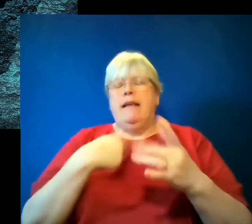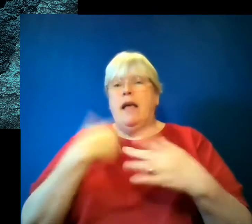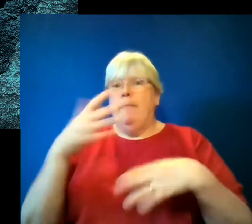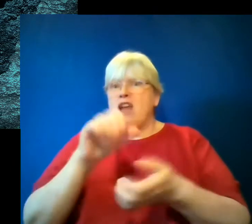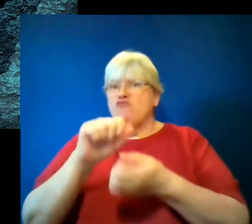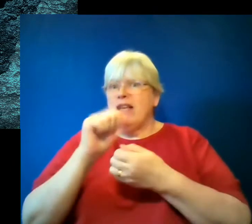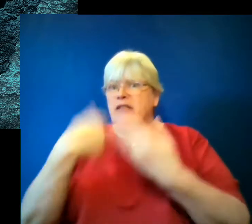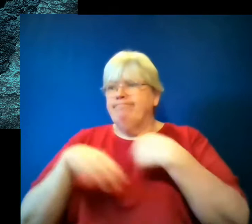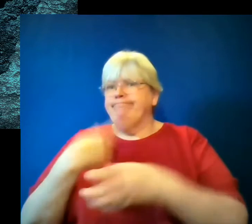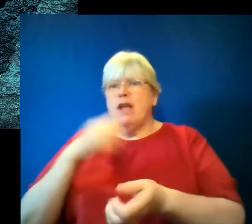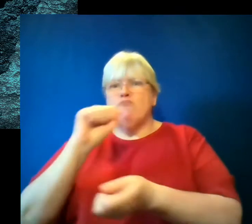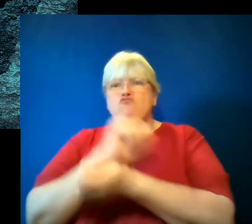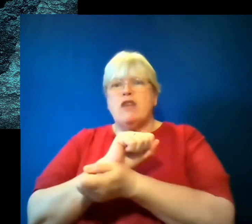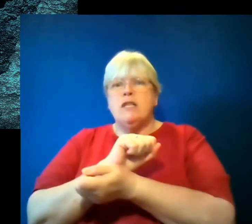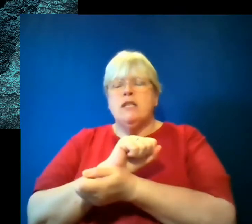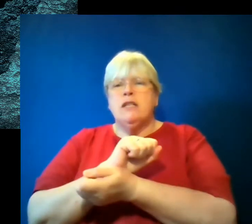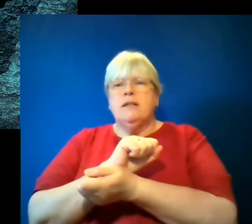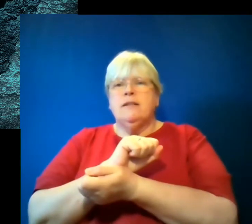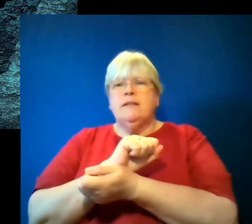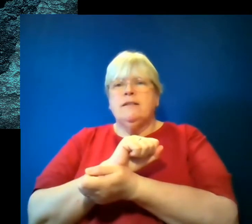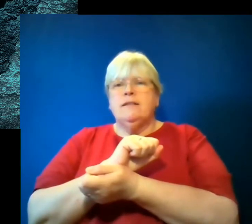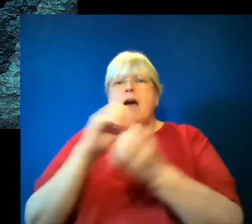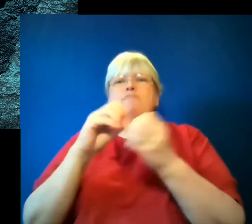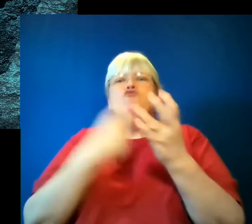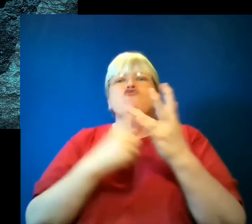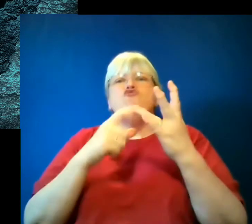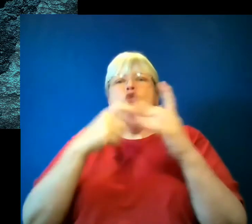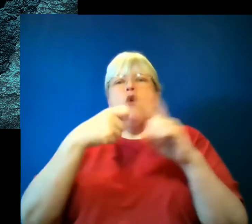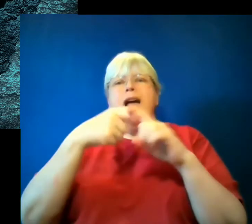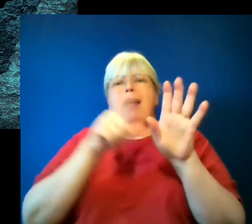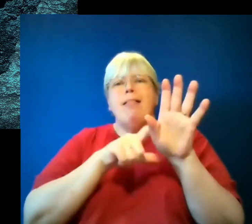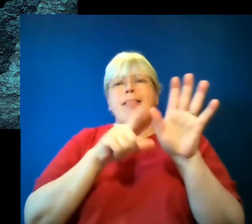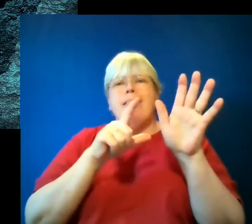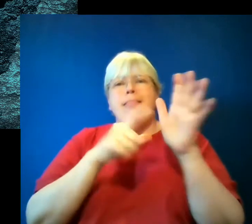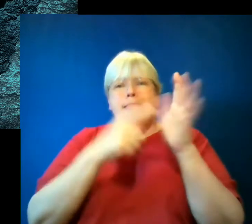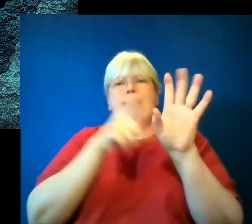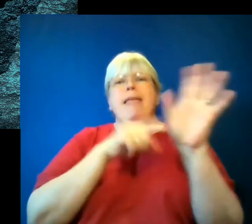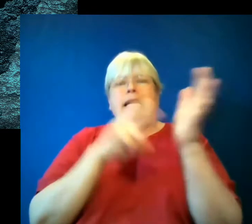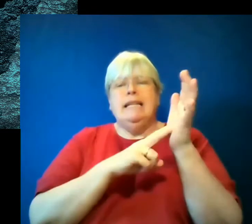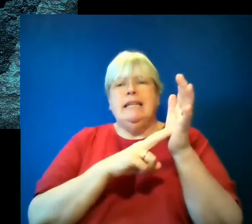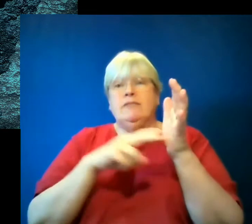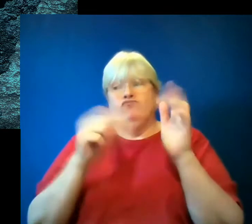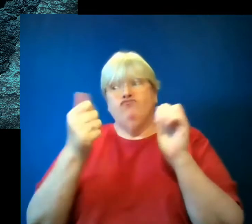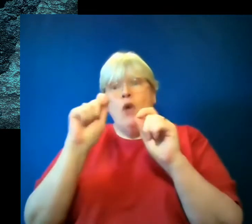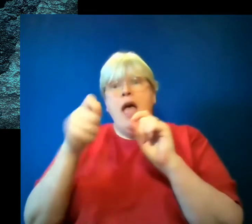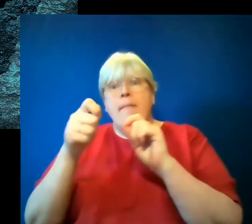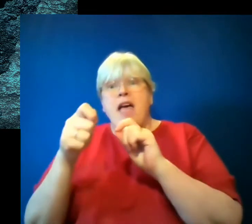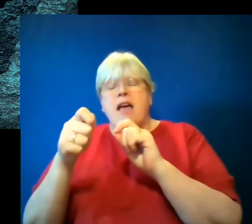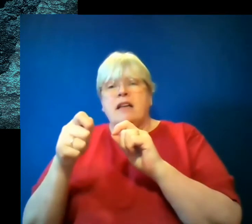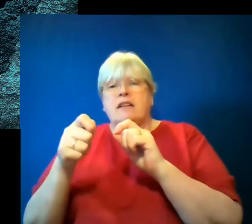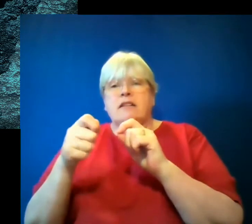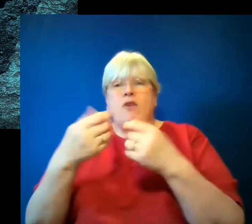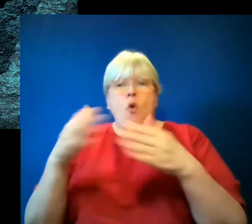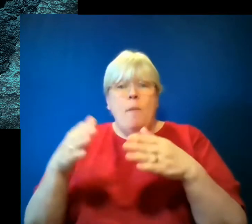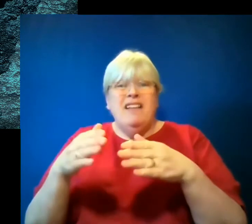in the jail in Brooklyn. And now we know she's a great lockpick, but she has nothing to pick the lock with.